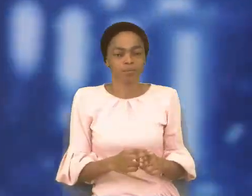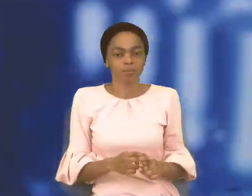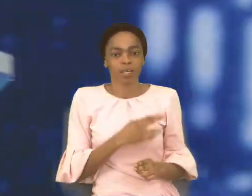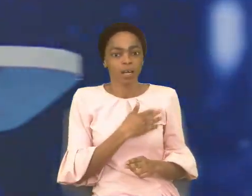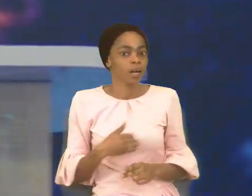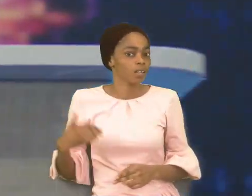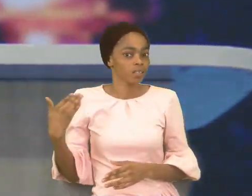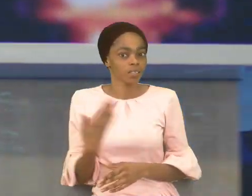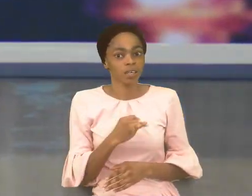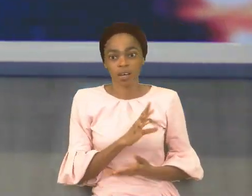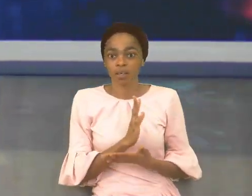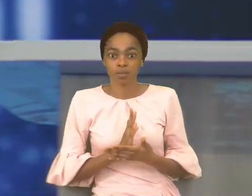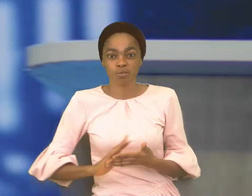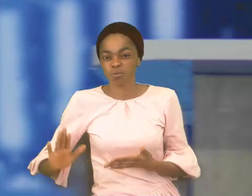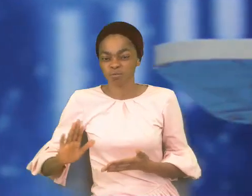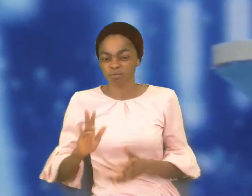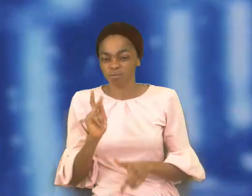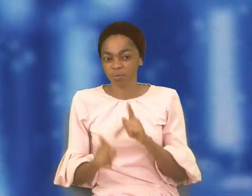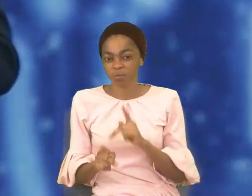There were some